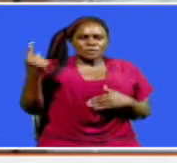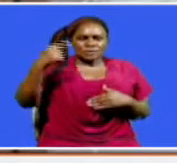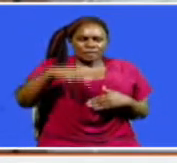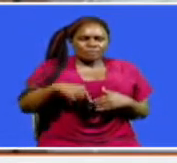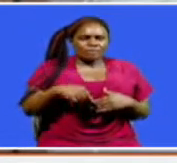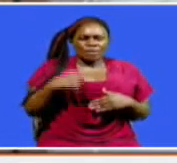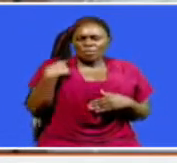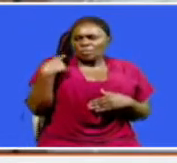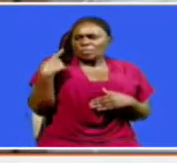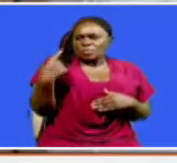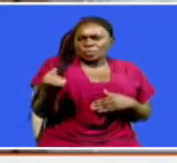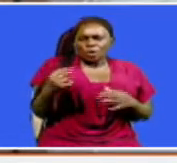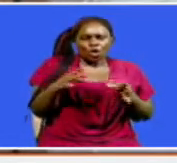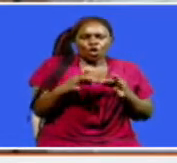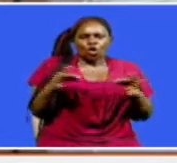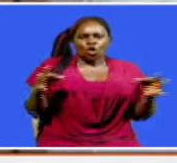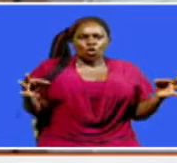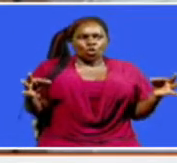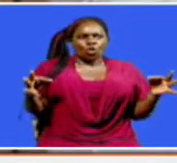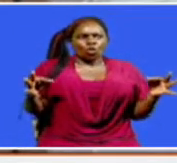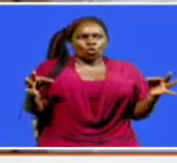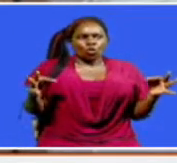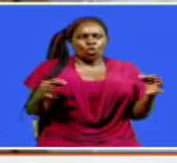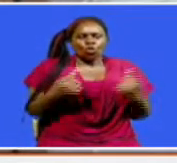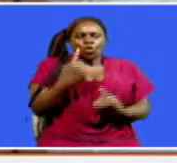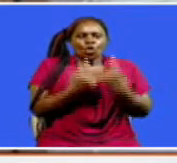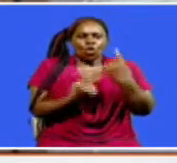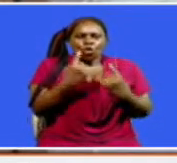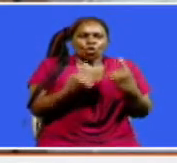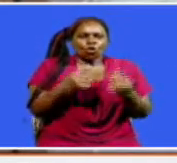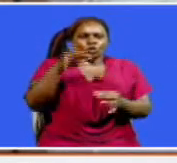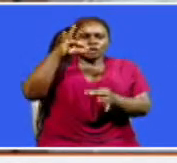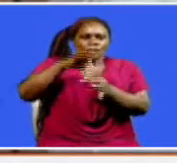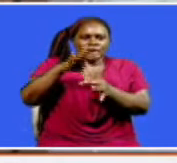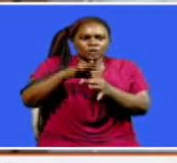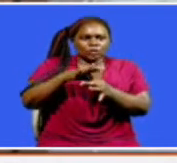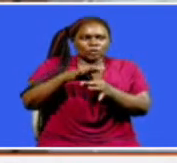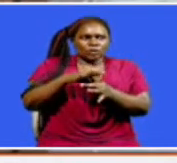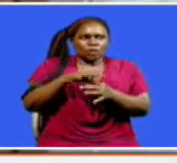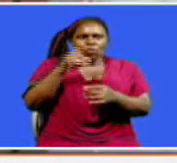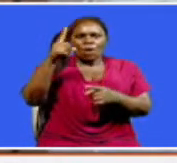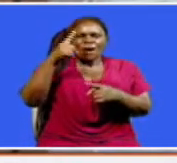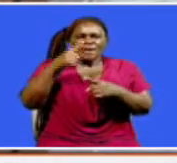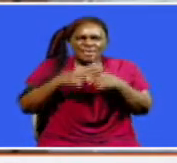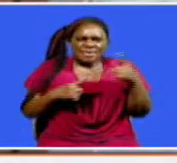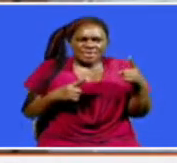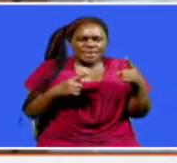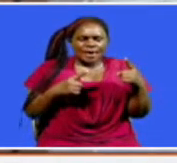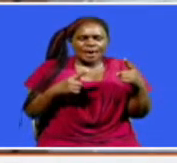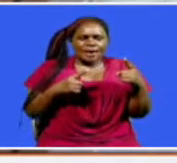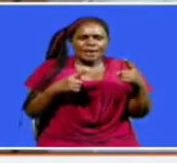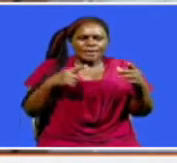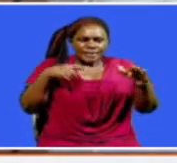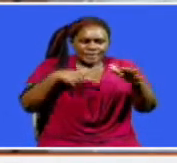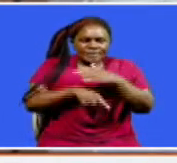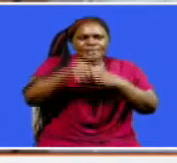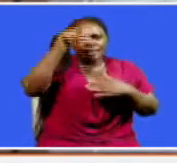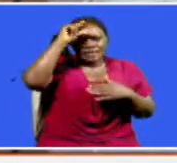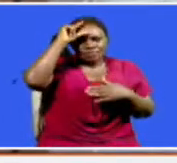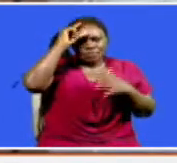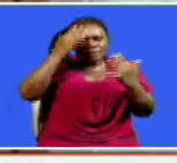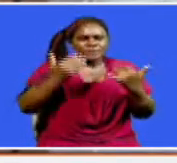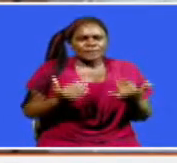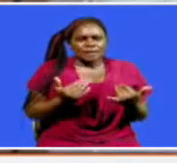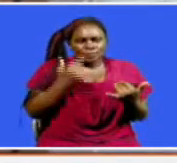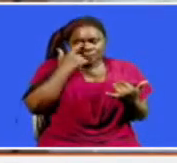out of a long, hotly contested election, and we are barely 1 year into this